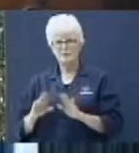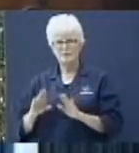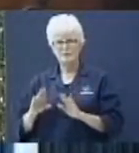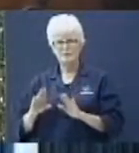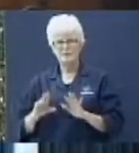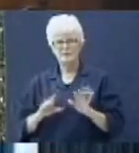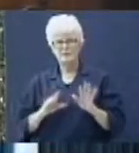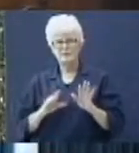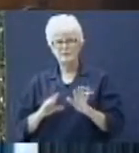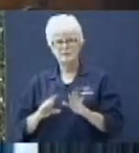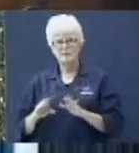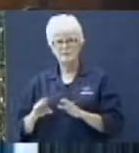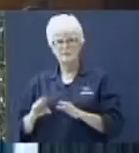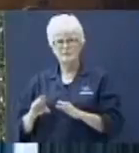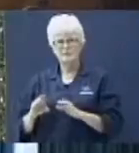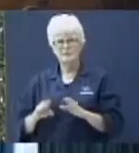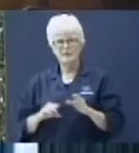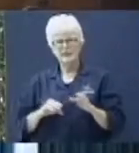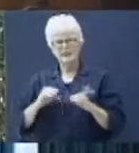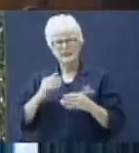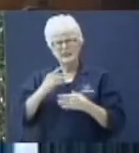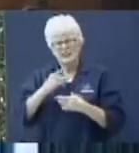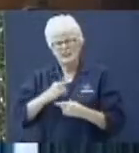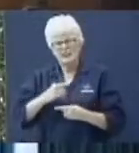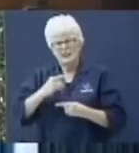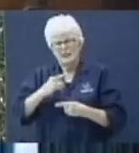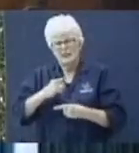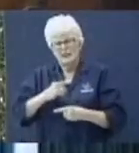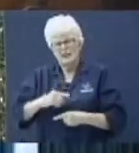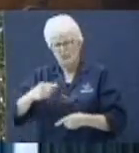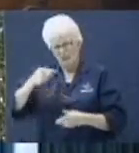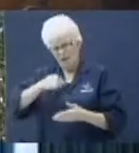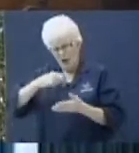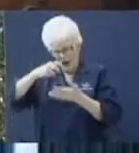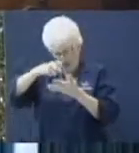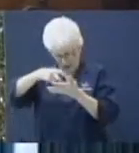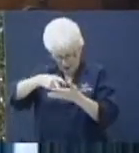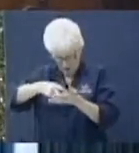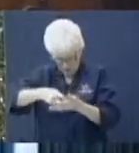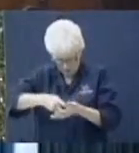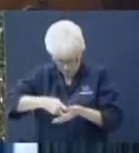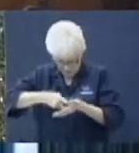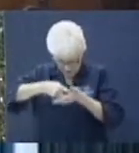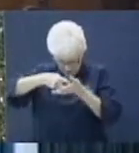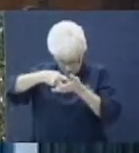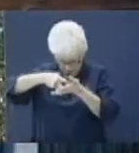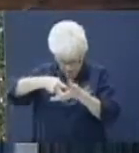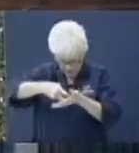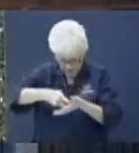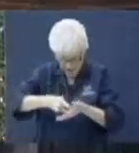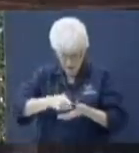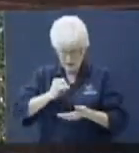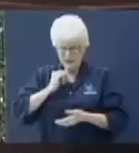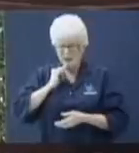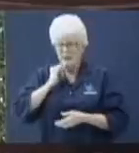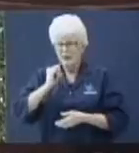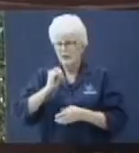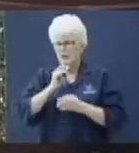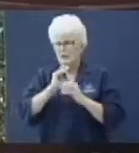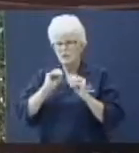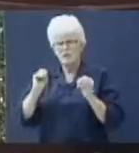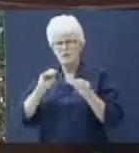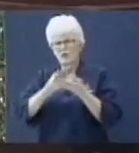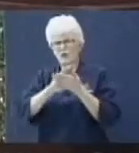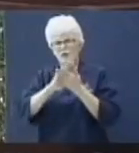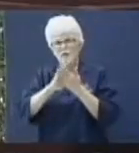And in despair I bowed my head. There is no